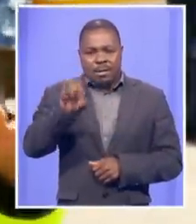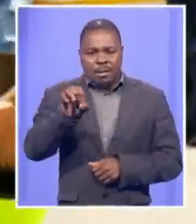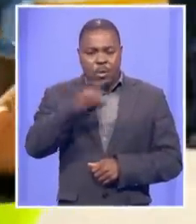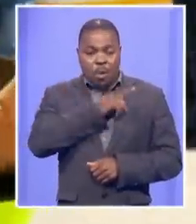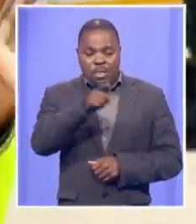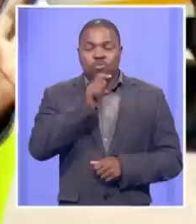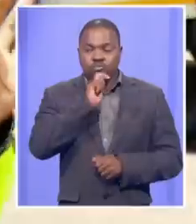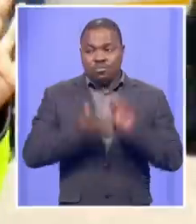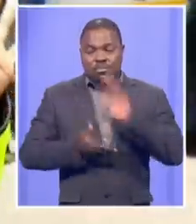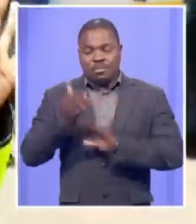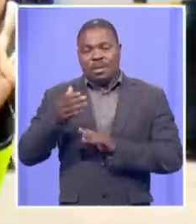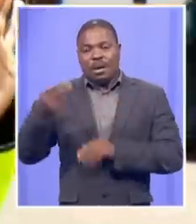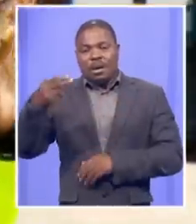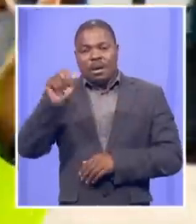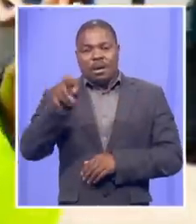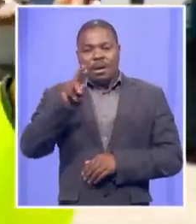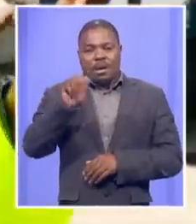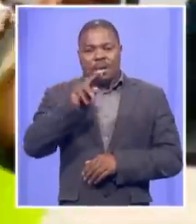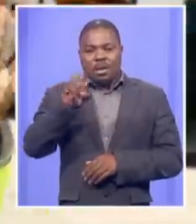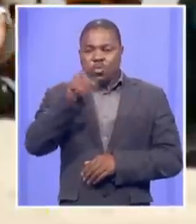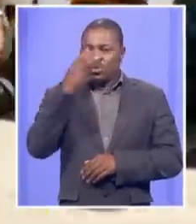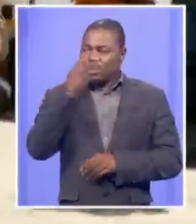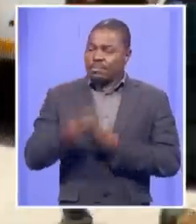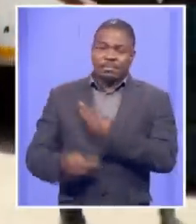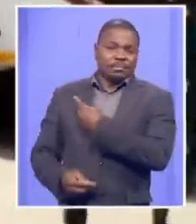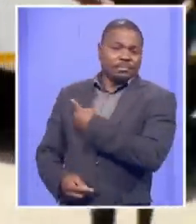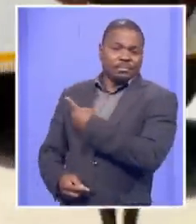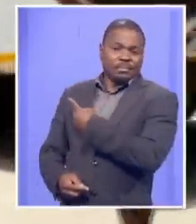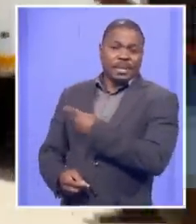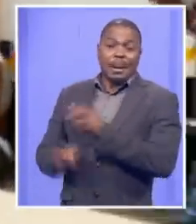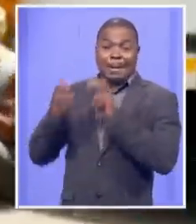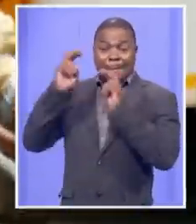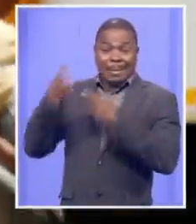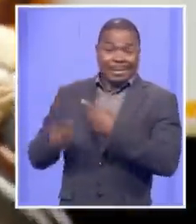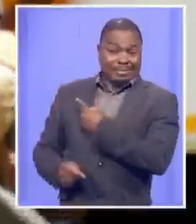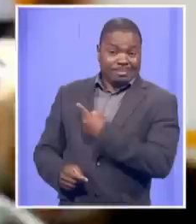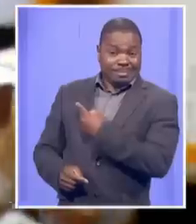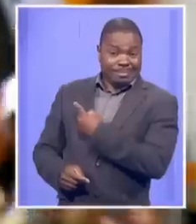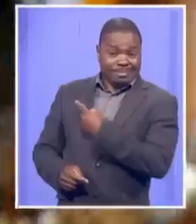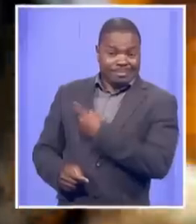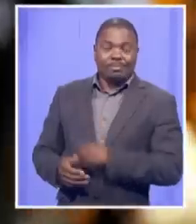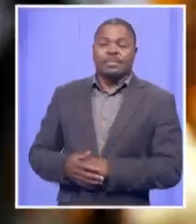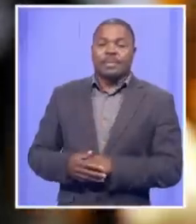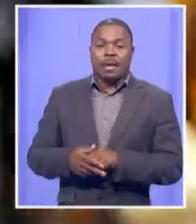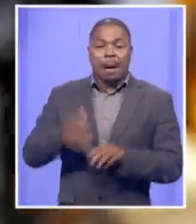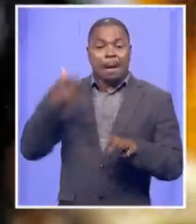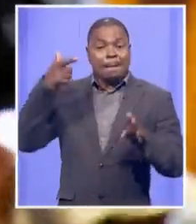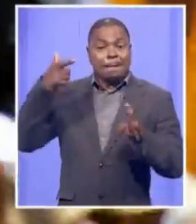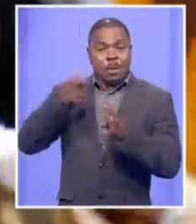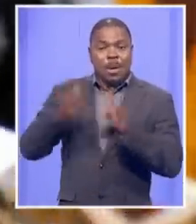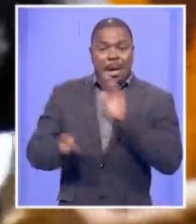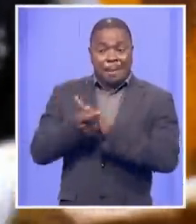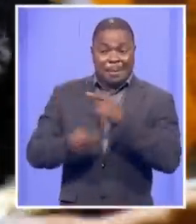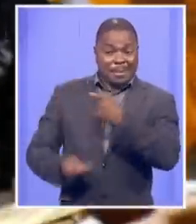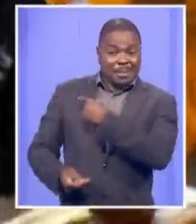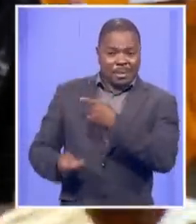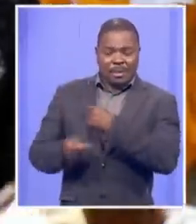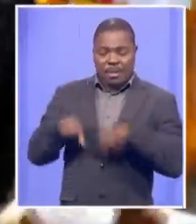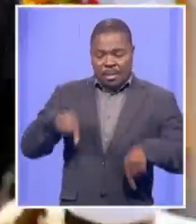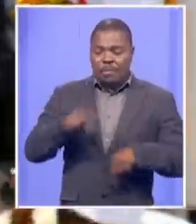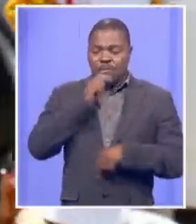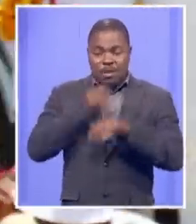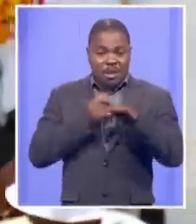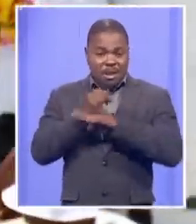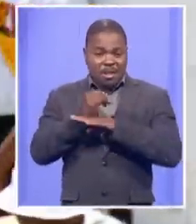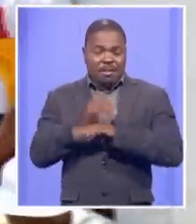Harare. But you can see right behind me here, Desiree, this is the bus where the shooting took place in the early hours of this morning,